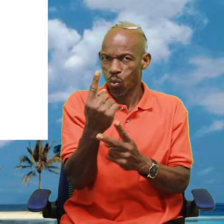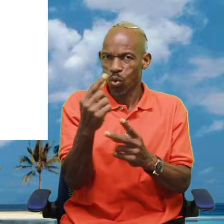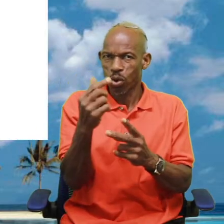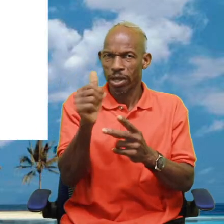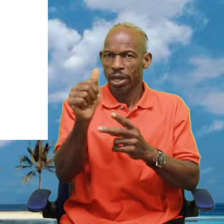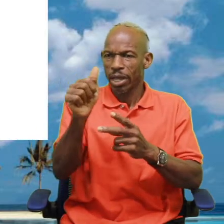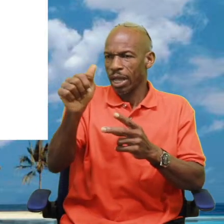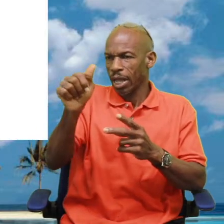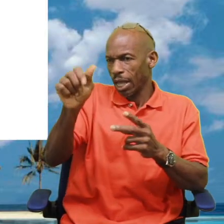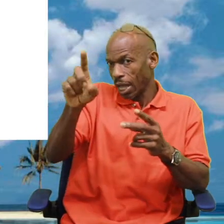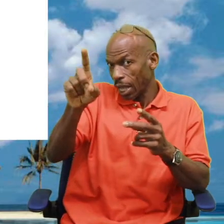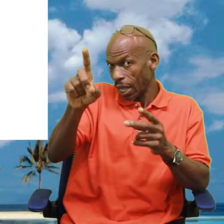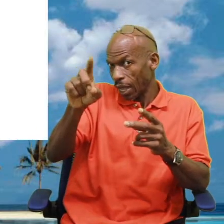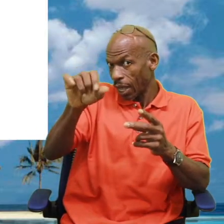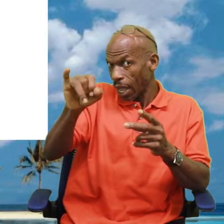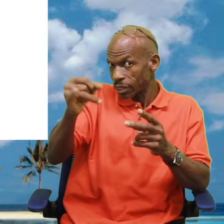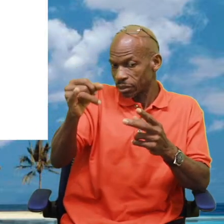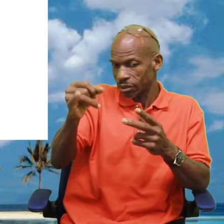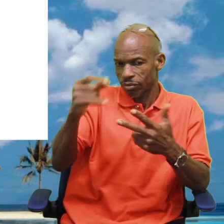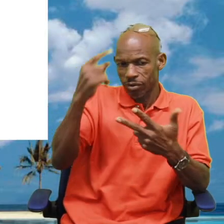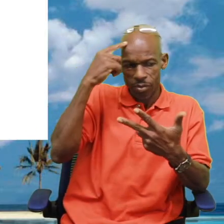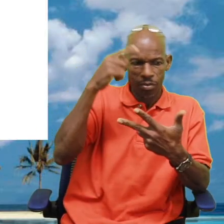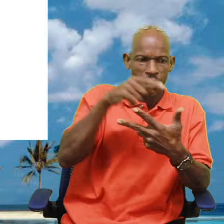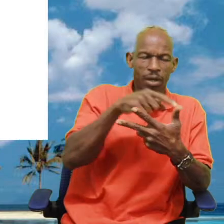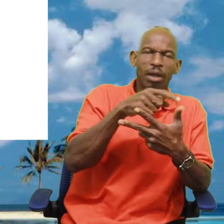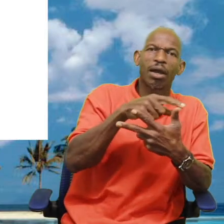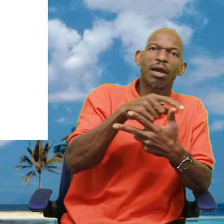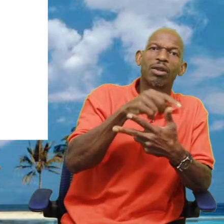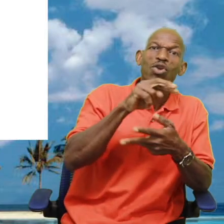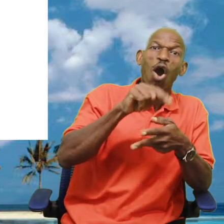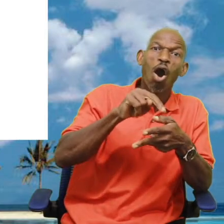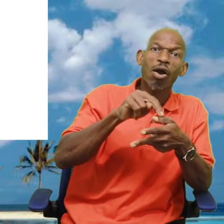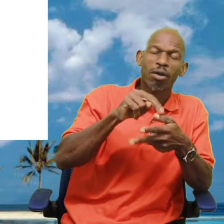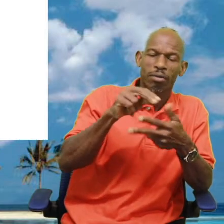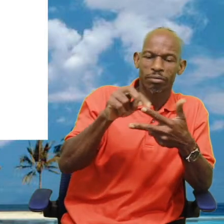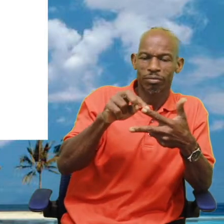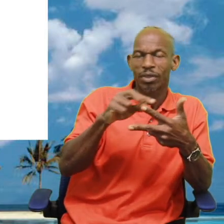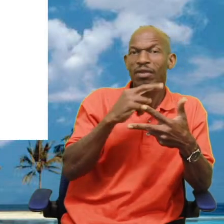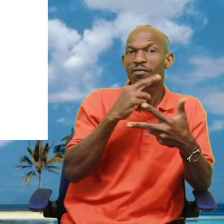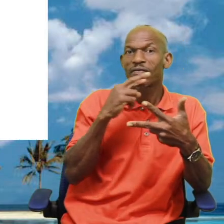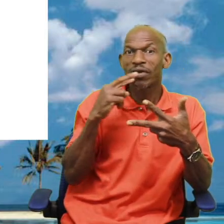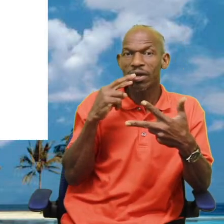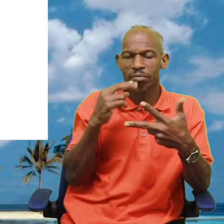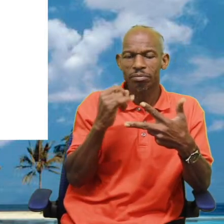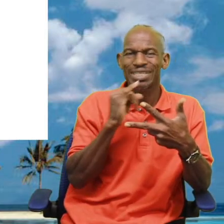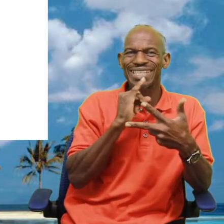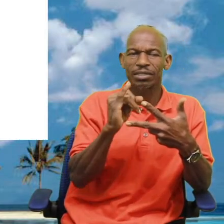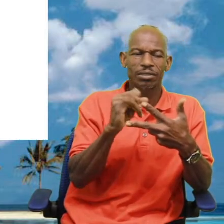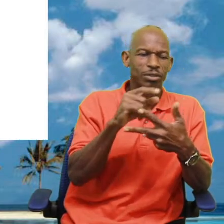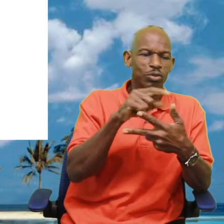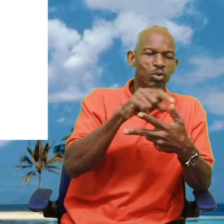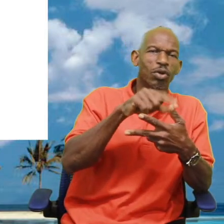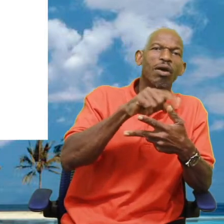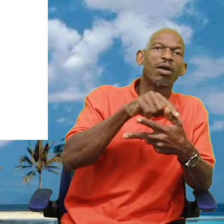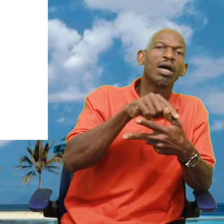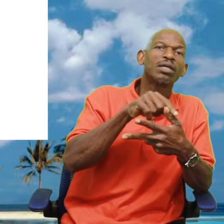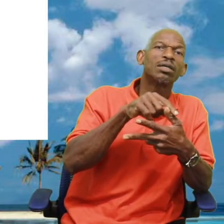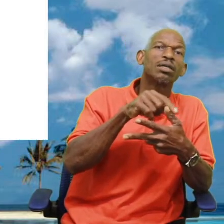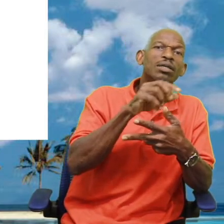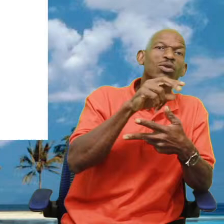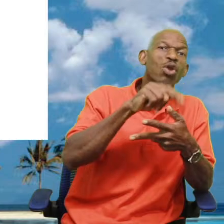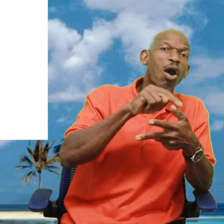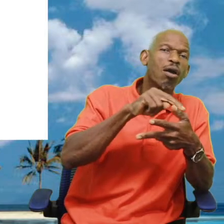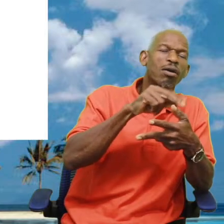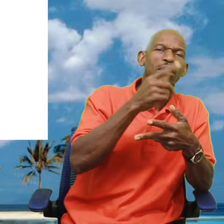of our sentence because we're using an adjective. So we're going to put an adjective at the end of our sentence. The dog